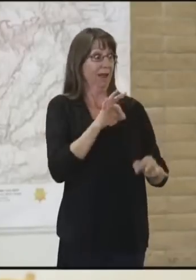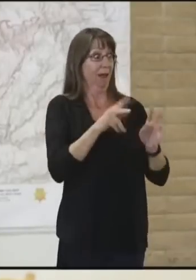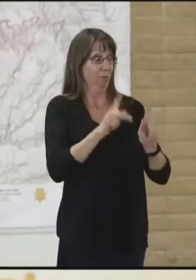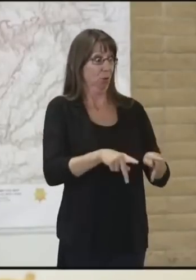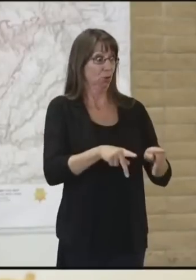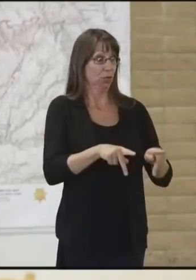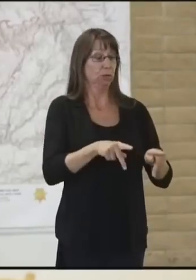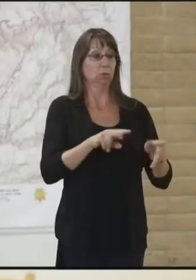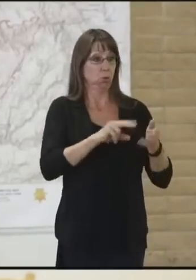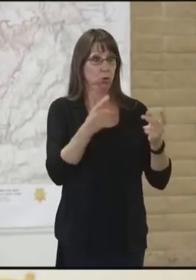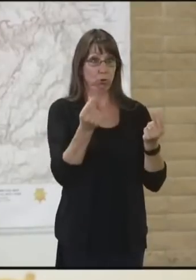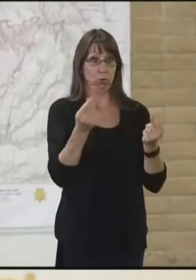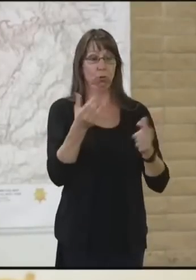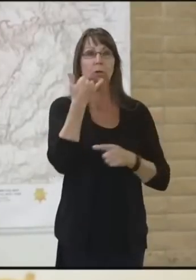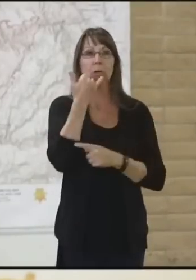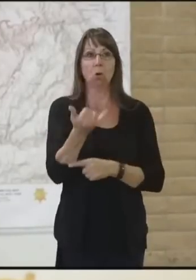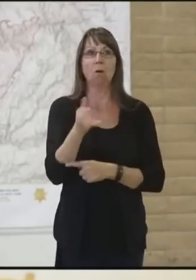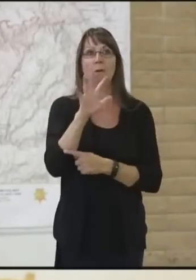530